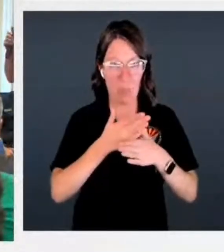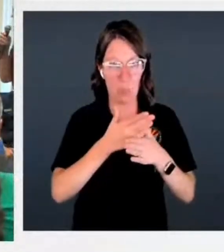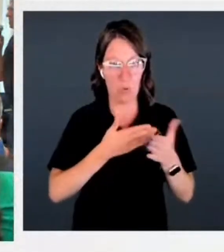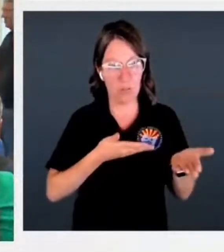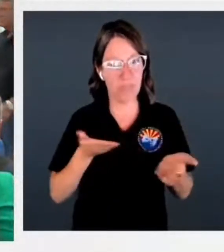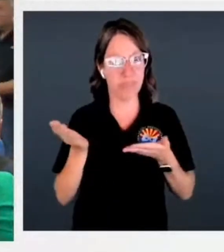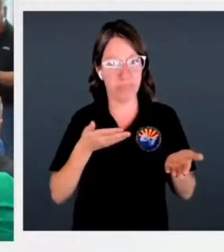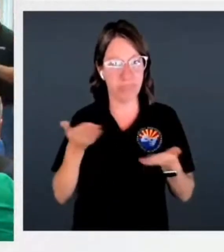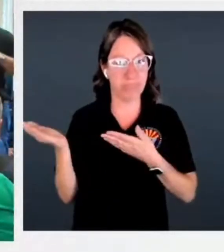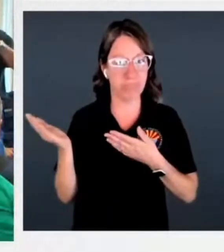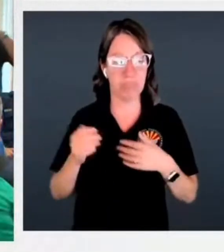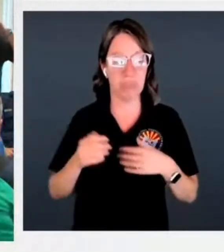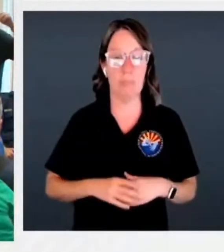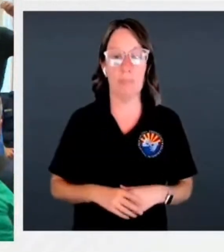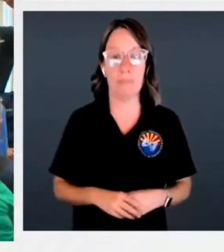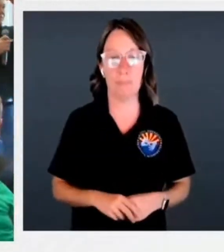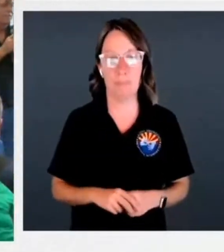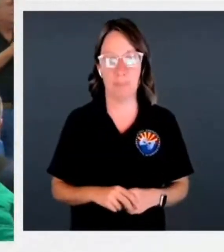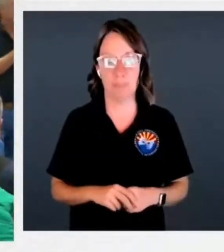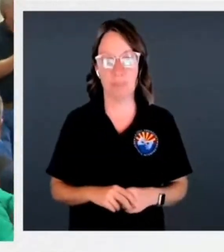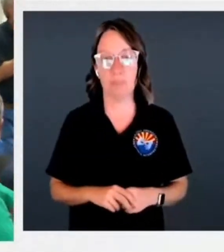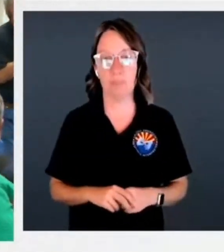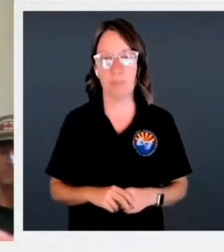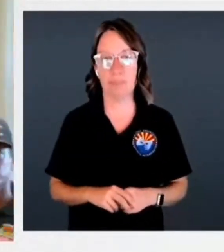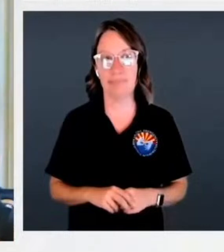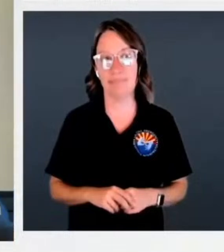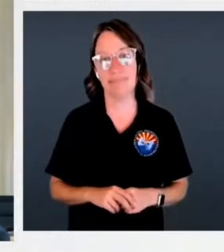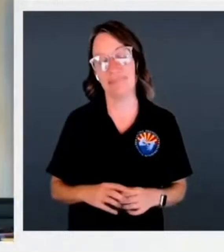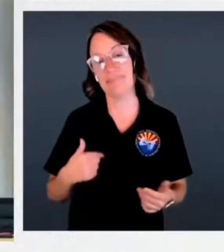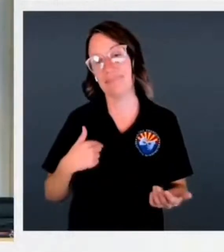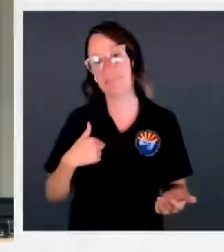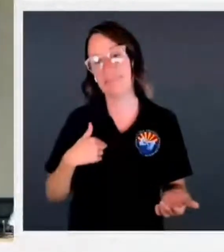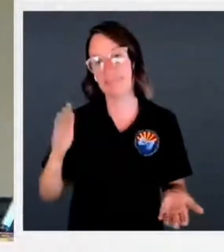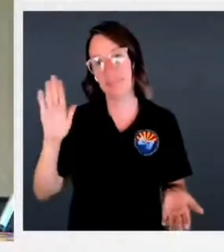I guess somebody wants a forester.